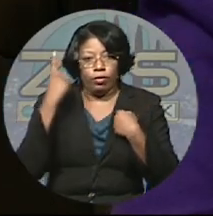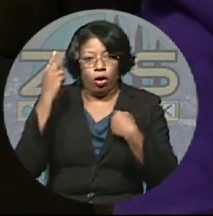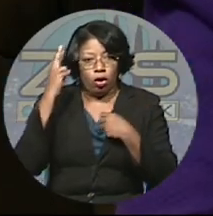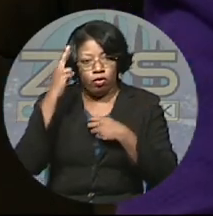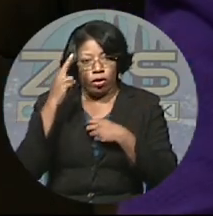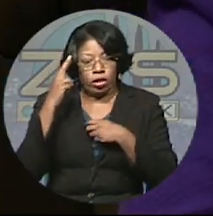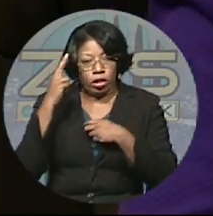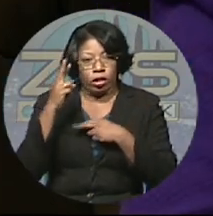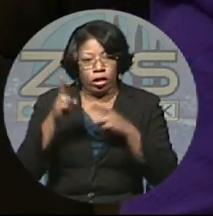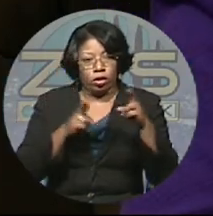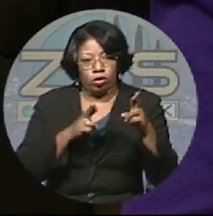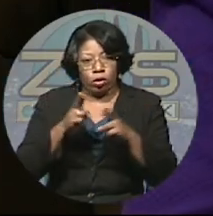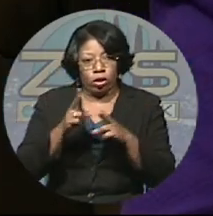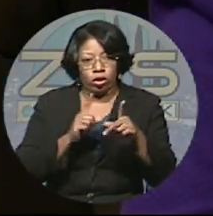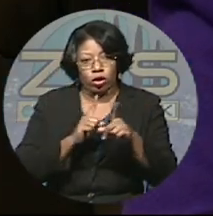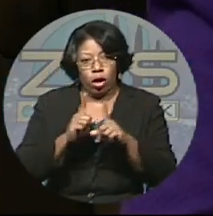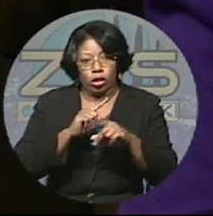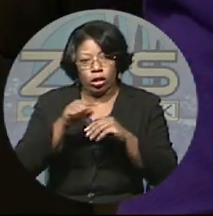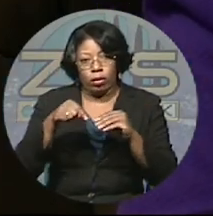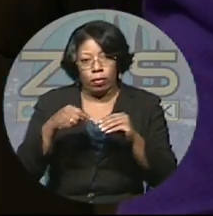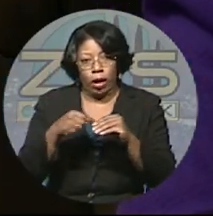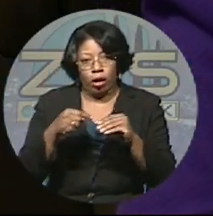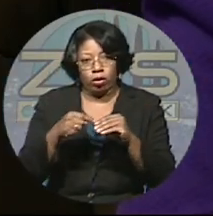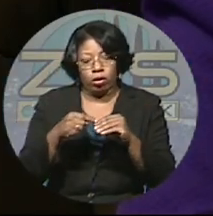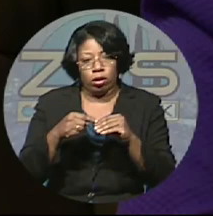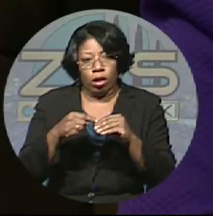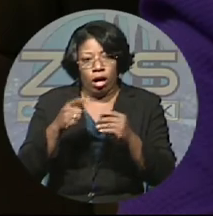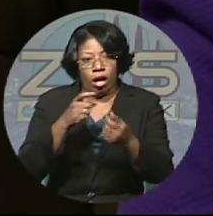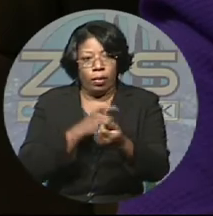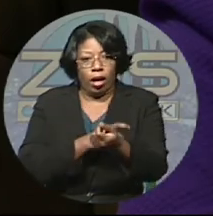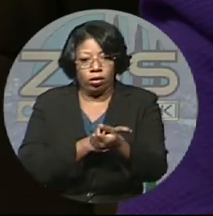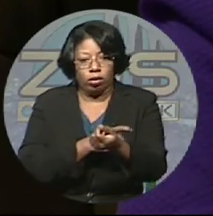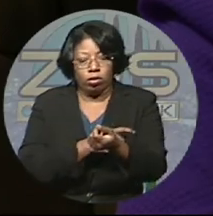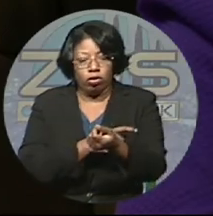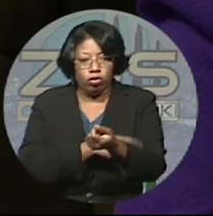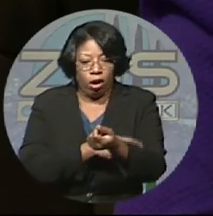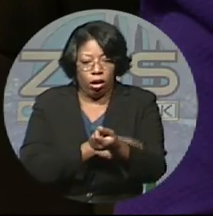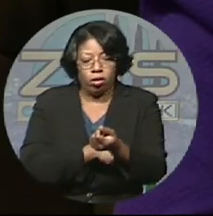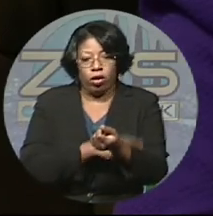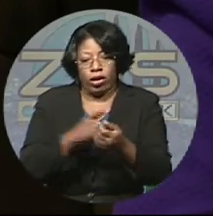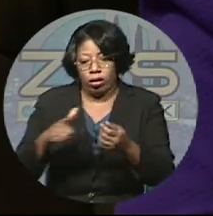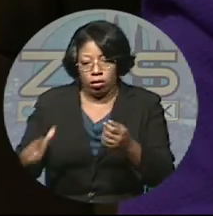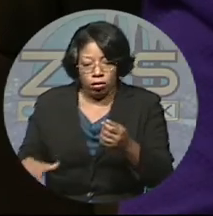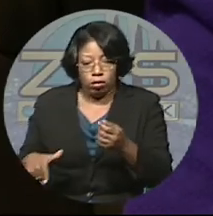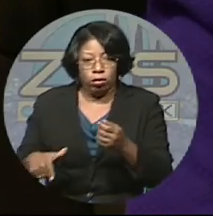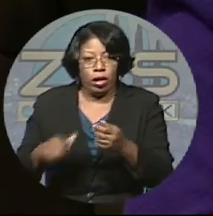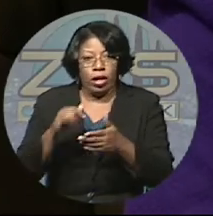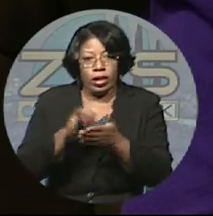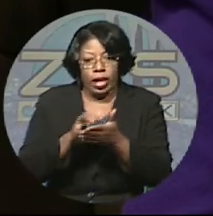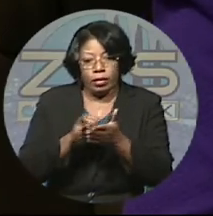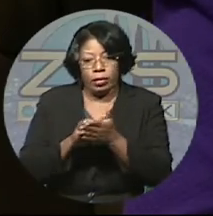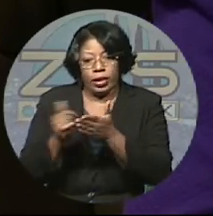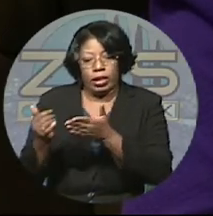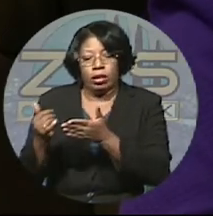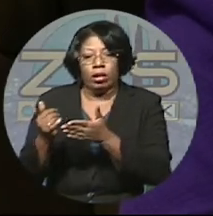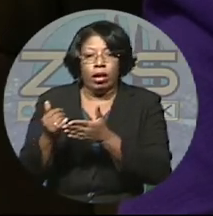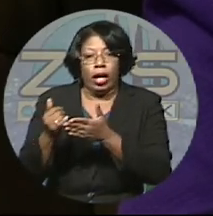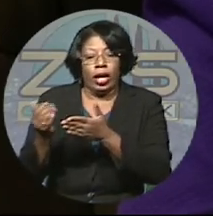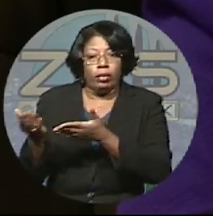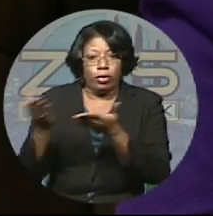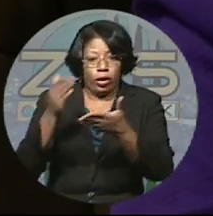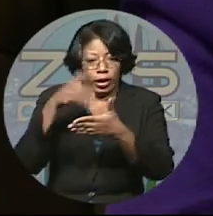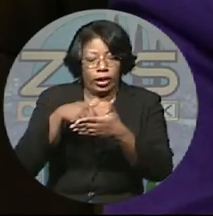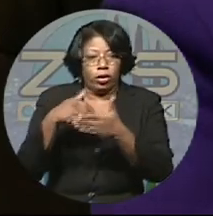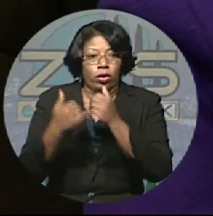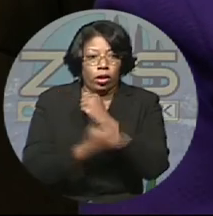the controller spoke of, contraband and any other issues that impinge upon the national security of our